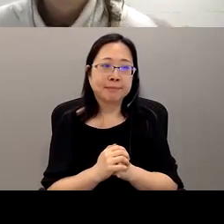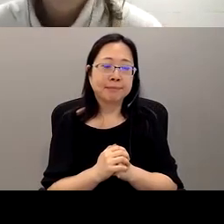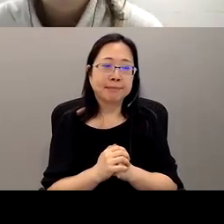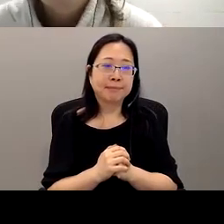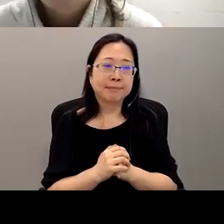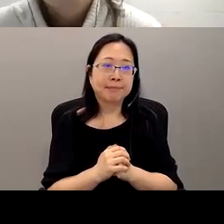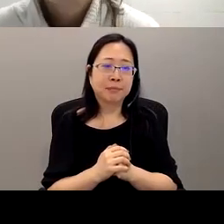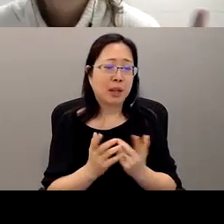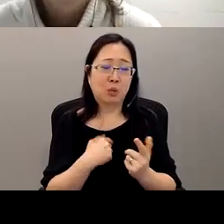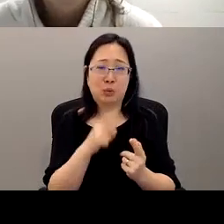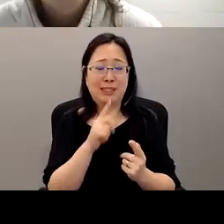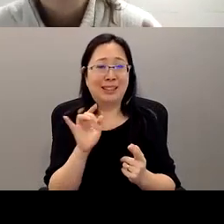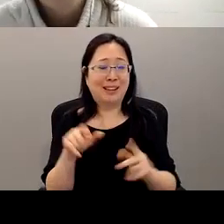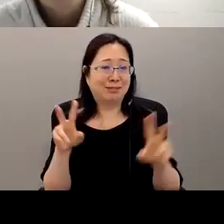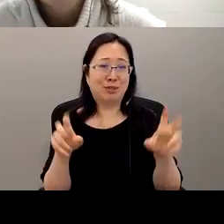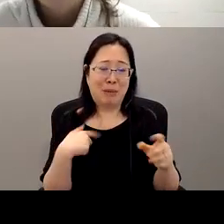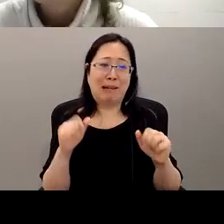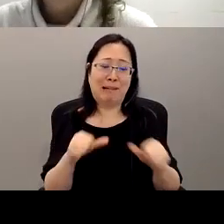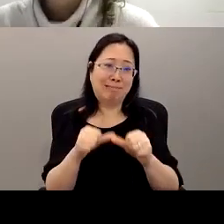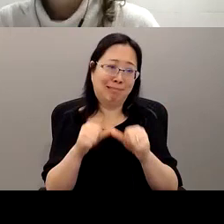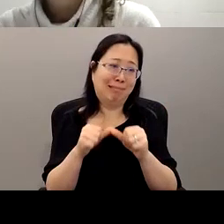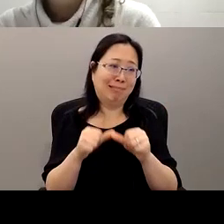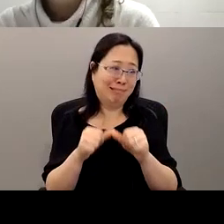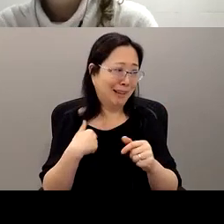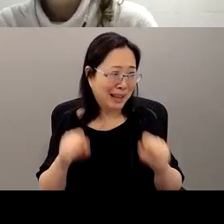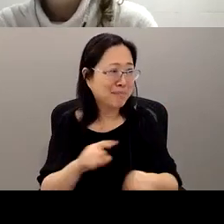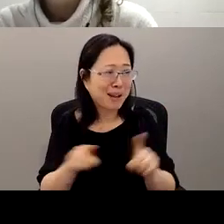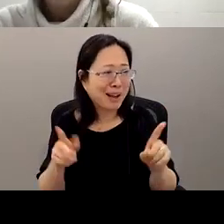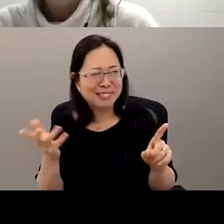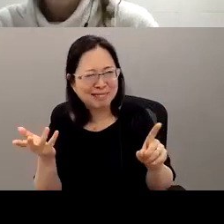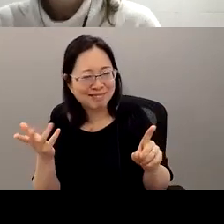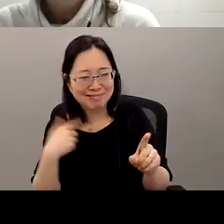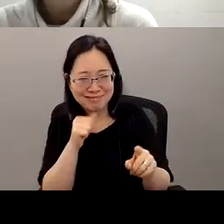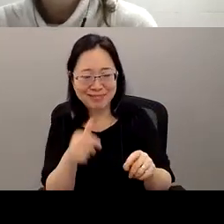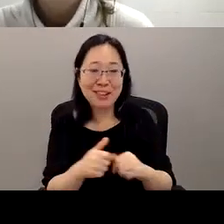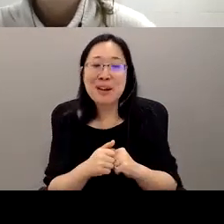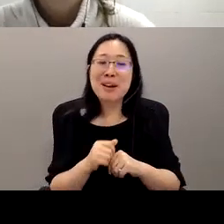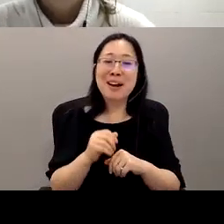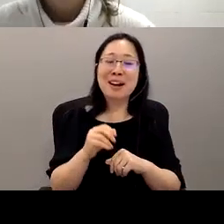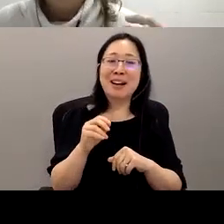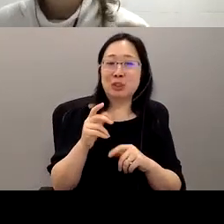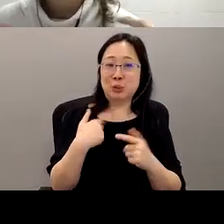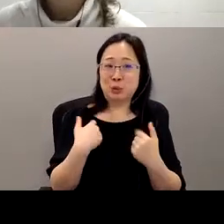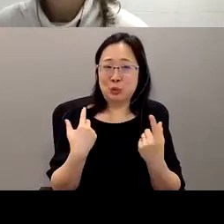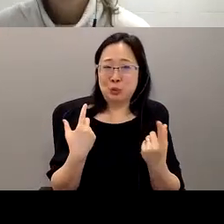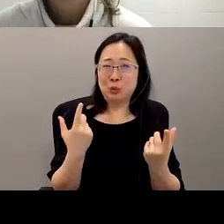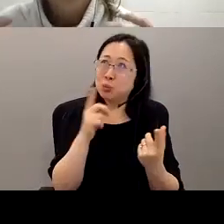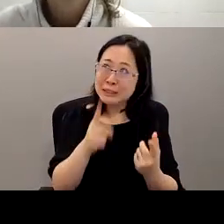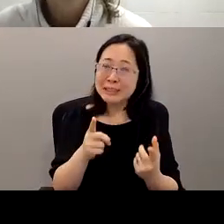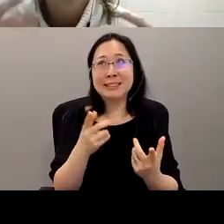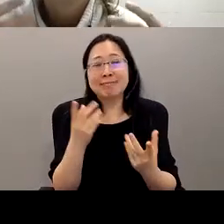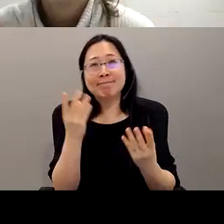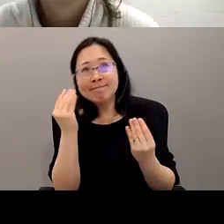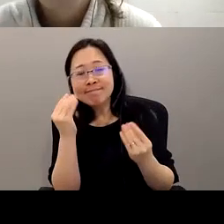and I could go on and on about this, so I won't though, but really thinking about how we